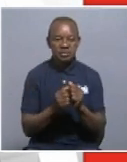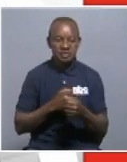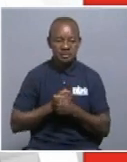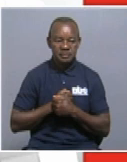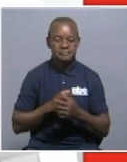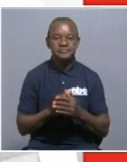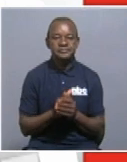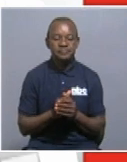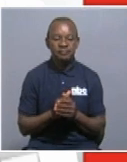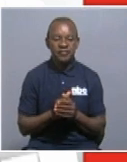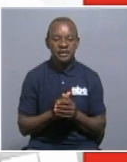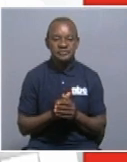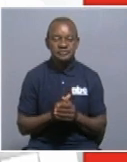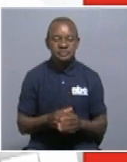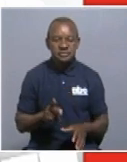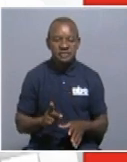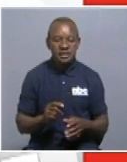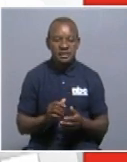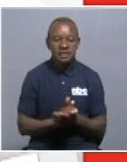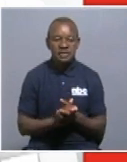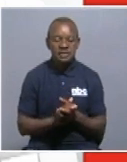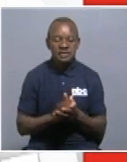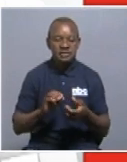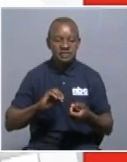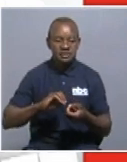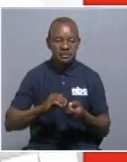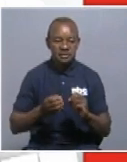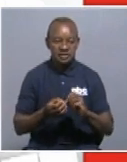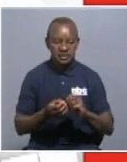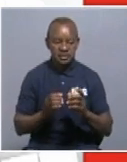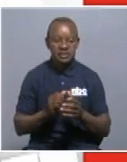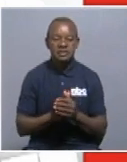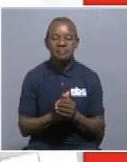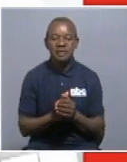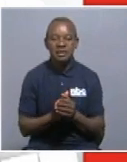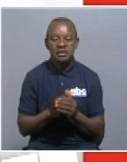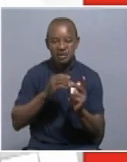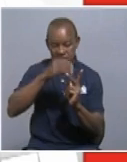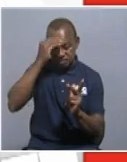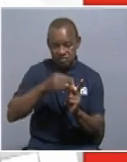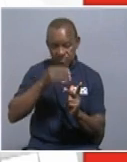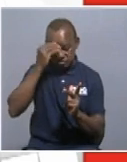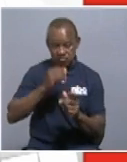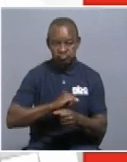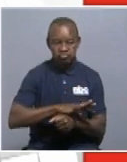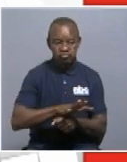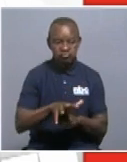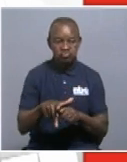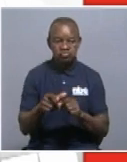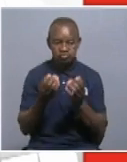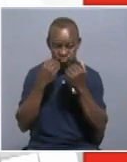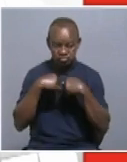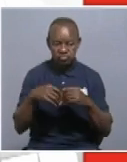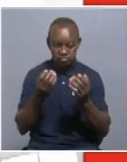the school-going age demographics has also remained relatively low in Namibia. However, the risk of COVID importation from